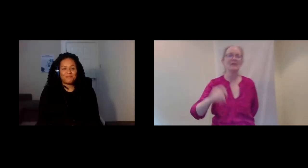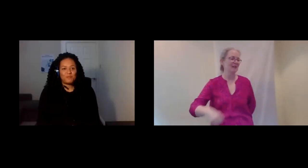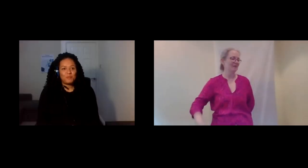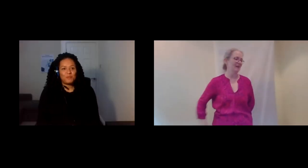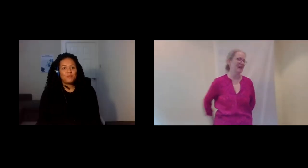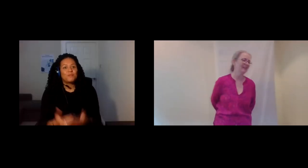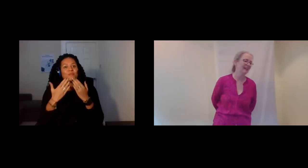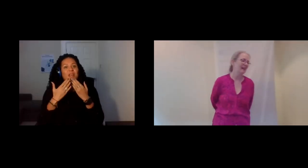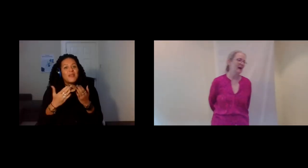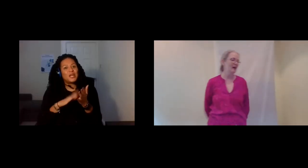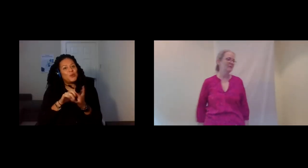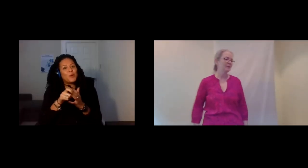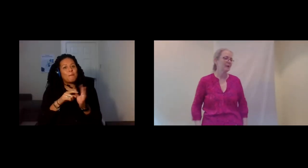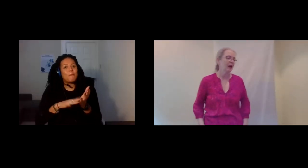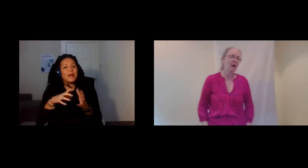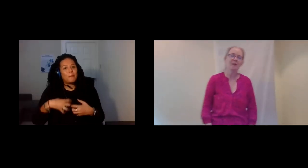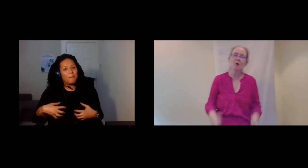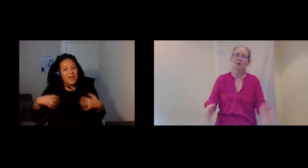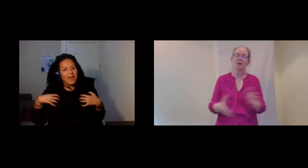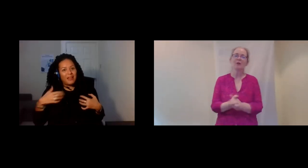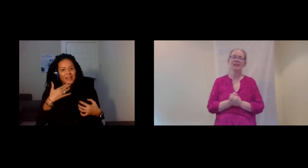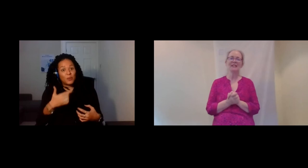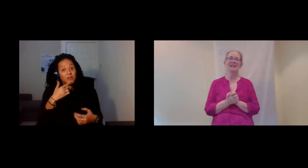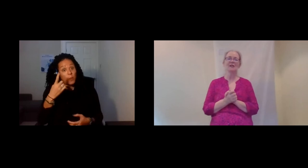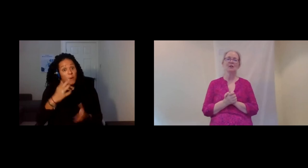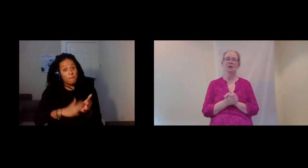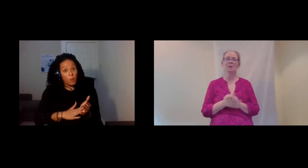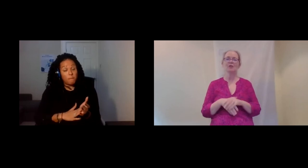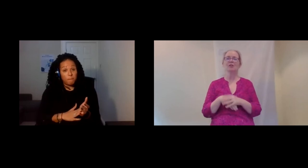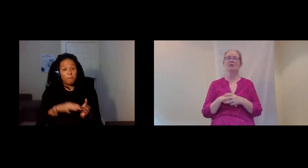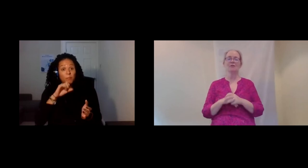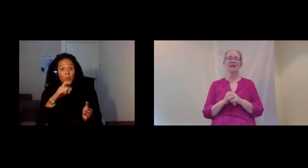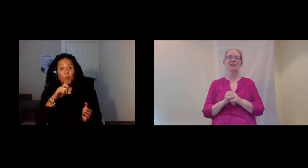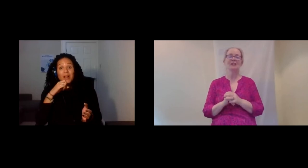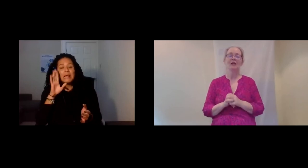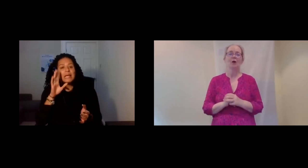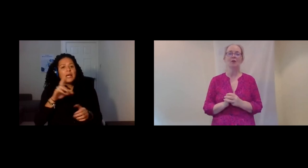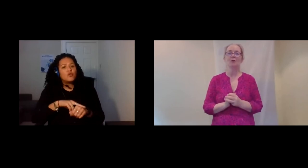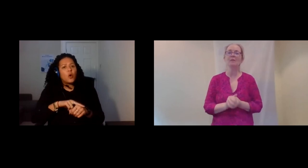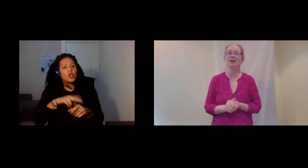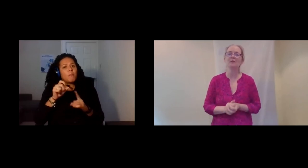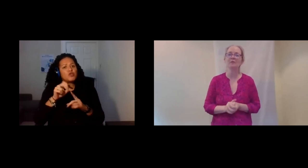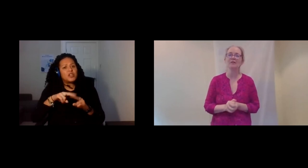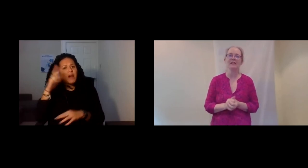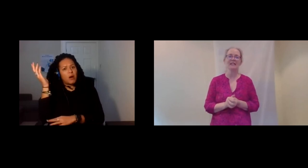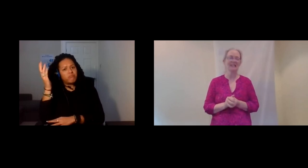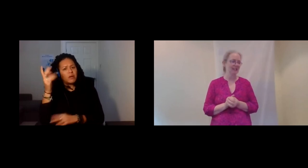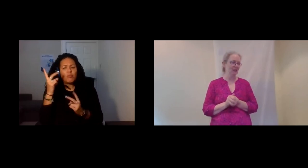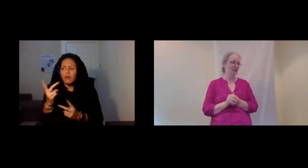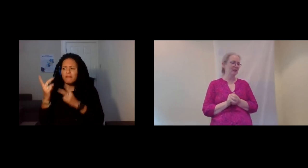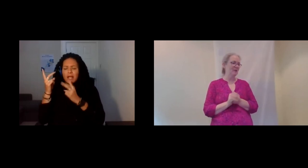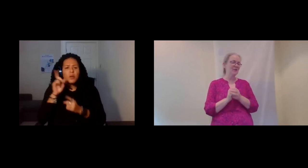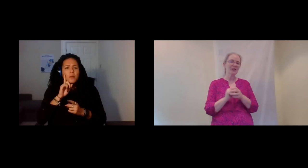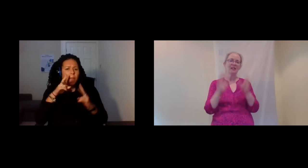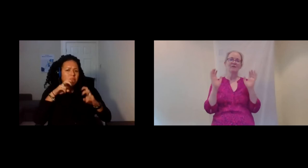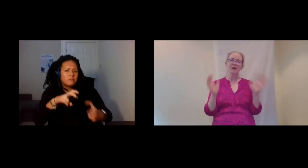Thank you, Madam Mayor. In a moment, we're going to hear Dr. Patricia's reflections on the women that we've been investigating in